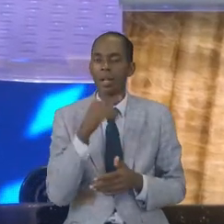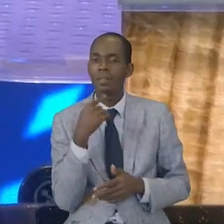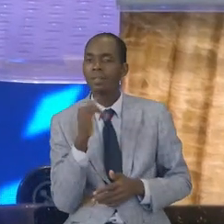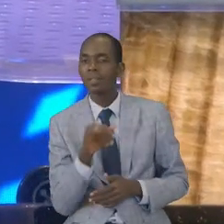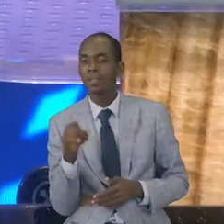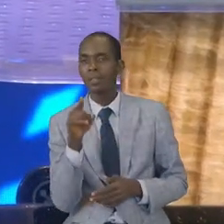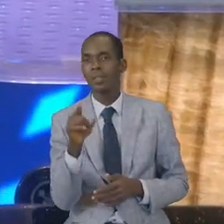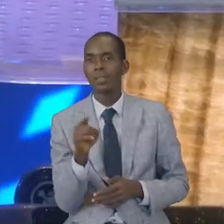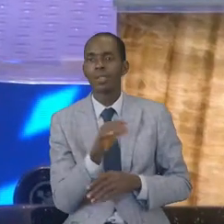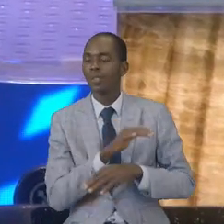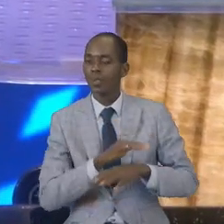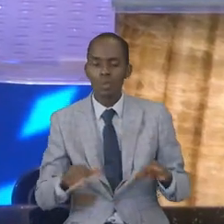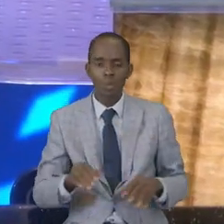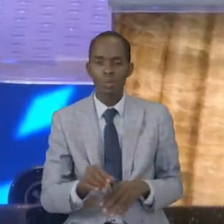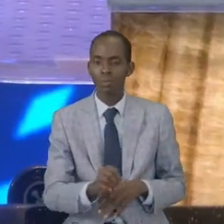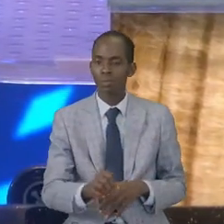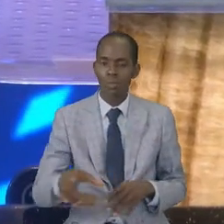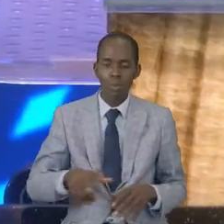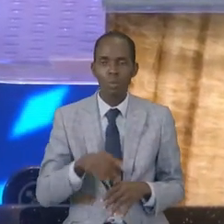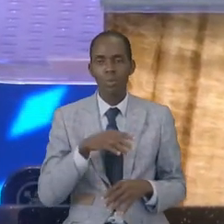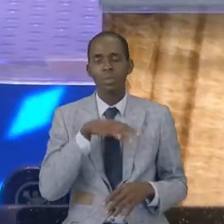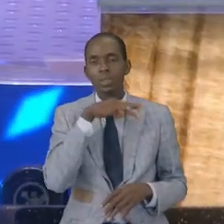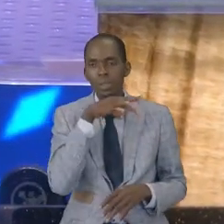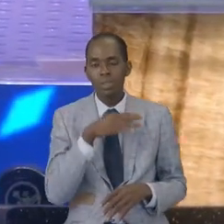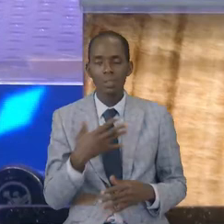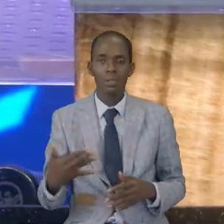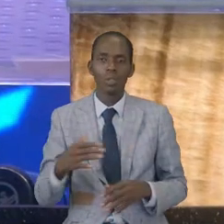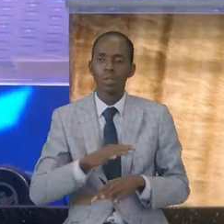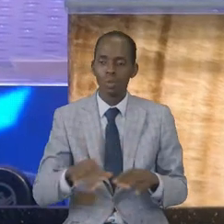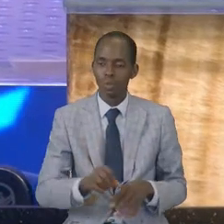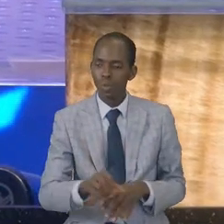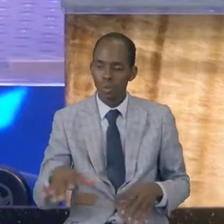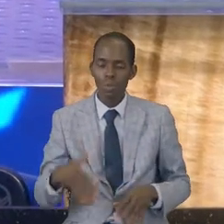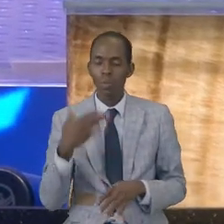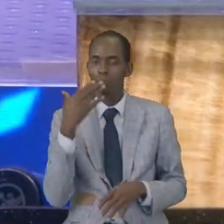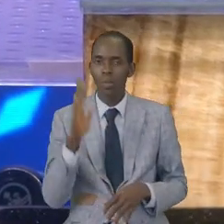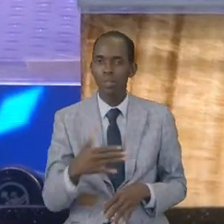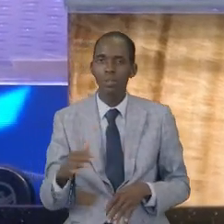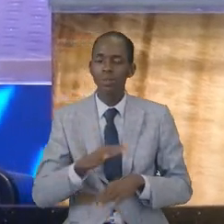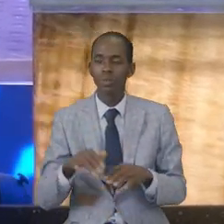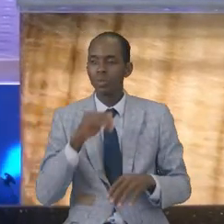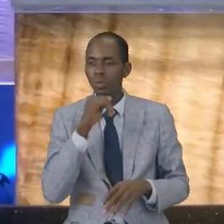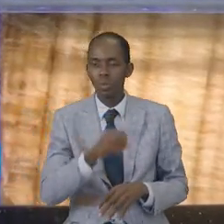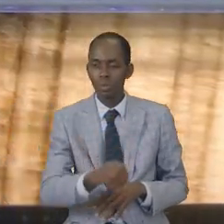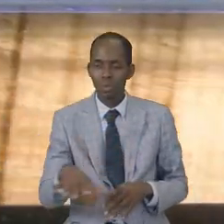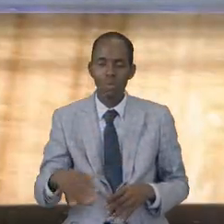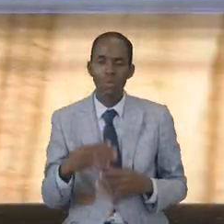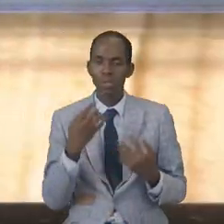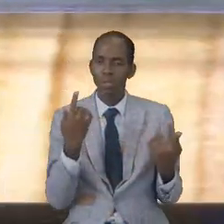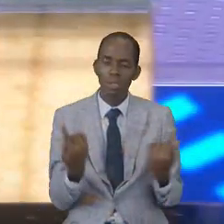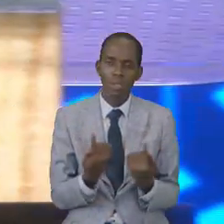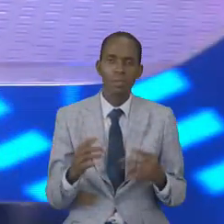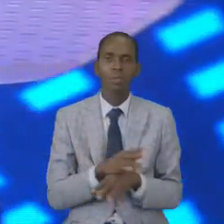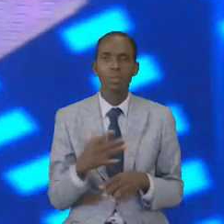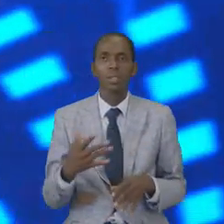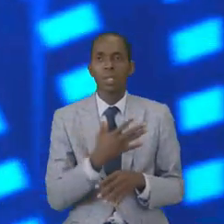them, don't sow iniquity, don't sow evil, do not sow transgression. And they have a rod in their hand